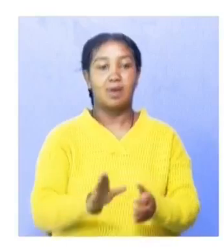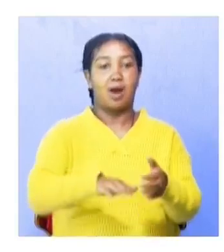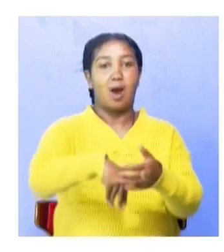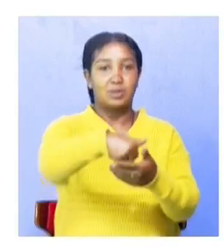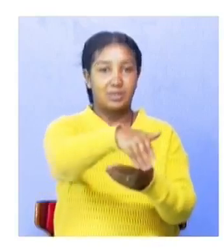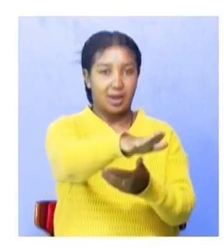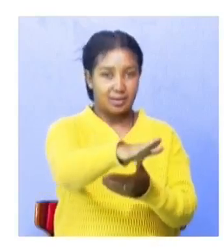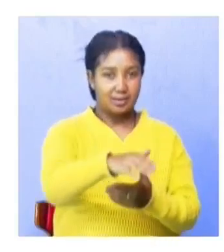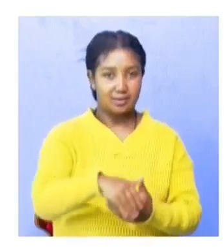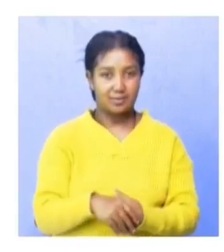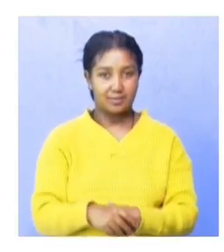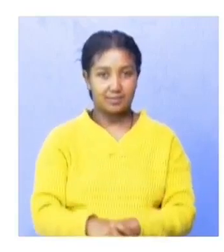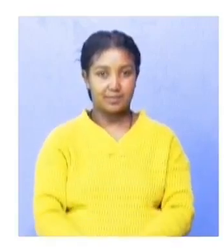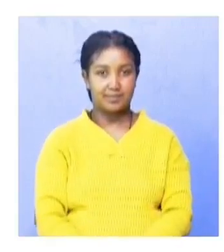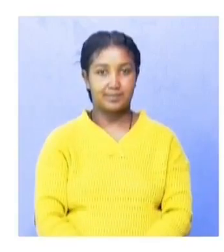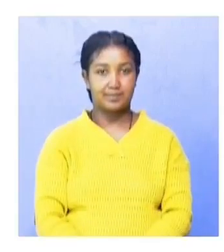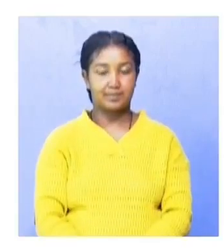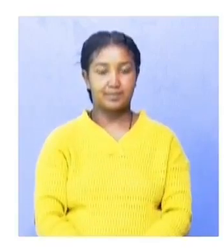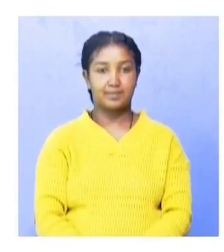outside.